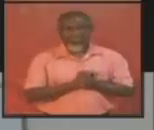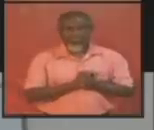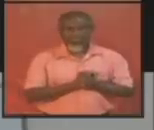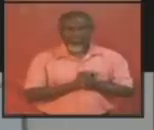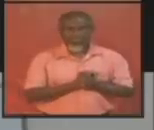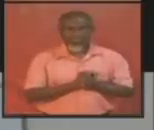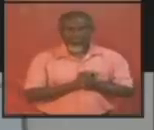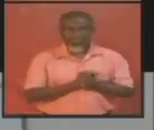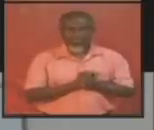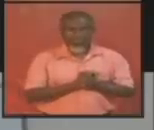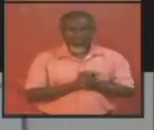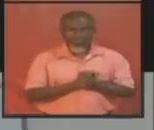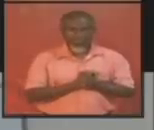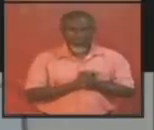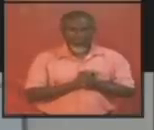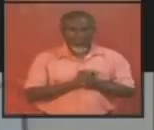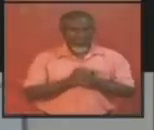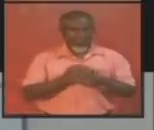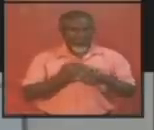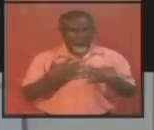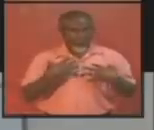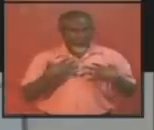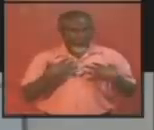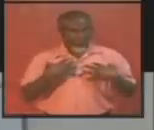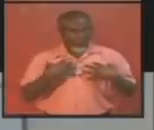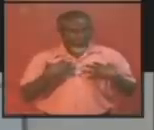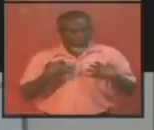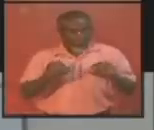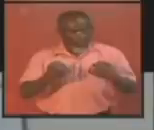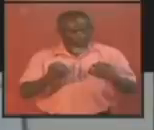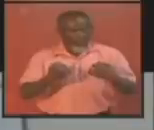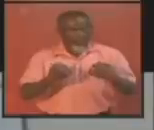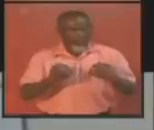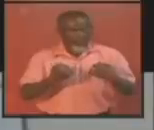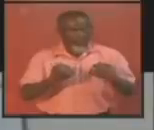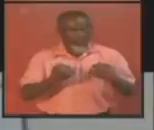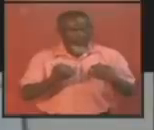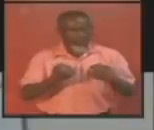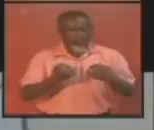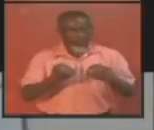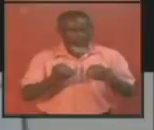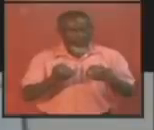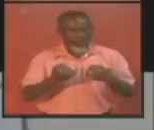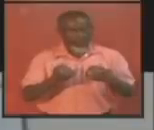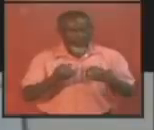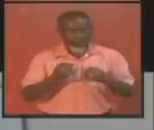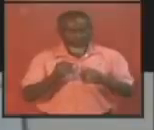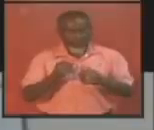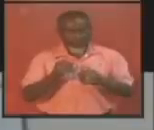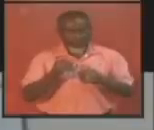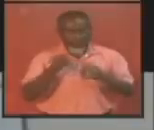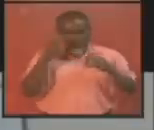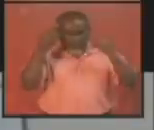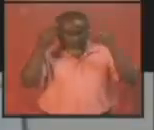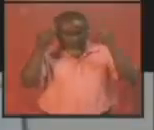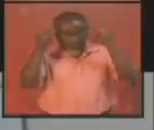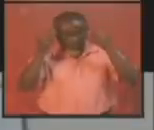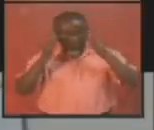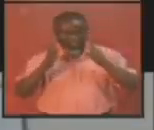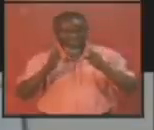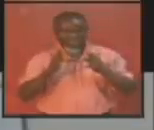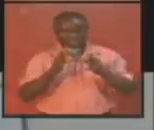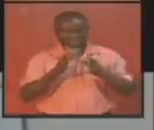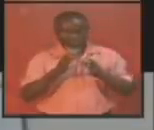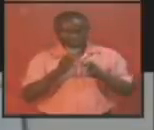The help that the Minister of Foreign Affairs has been speaking about in terms of getting vaccines from India, I'm just wondering if